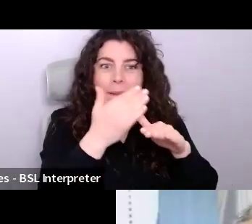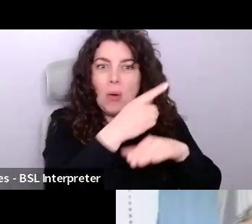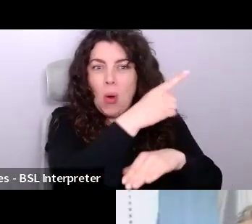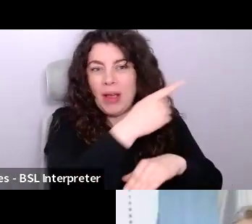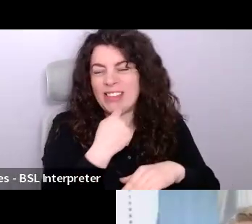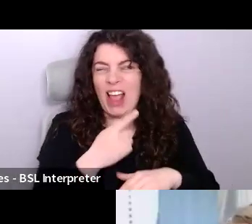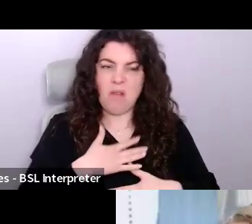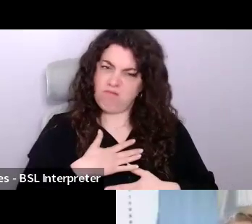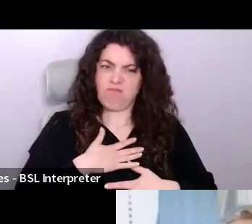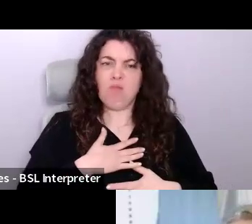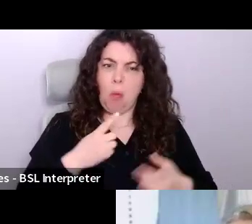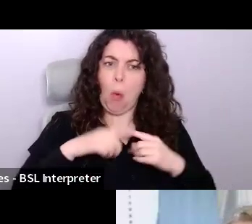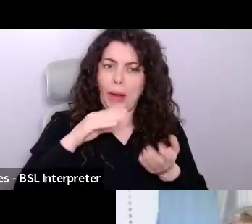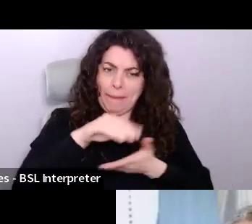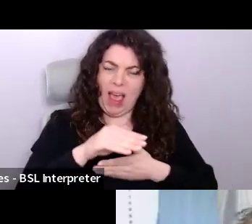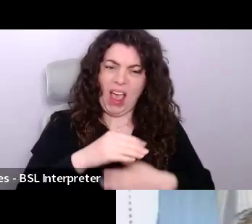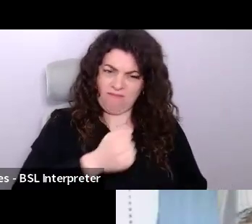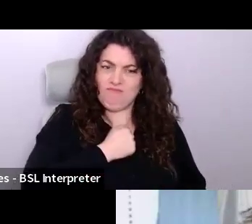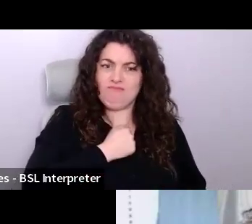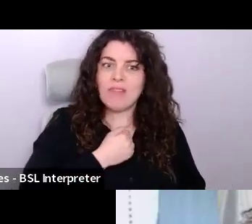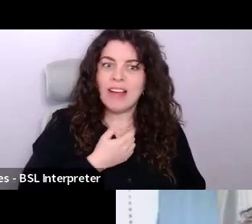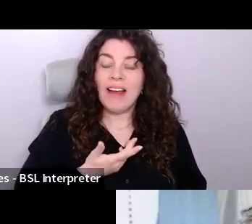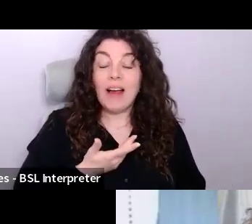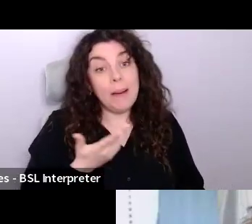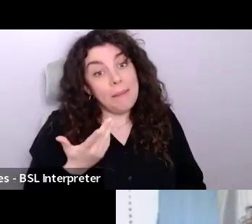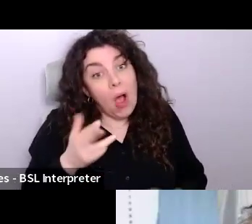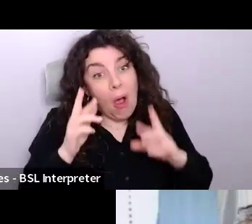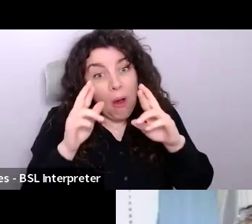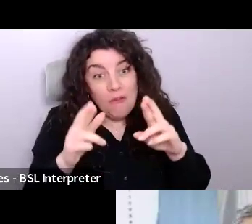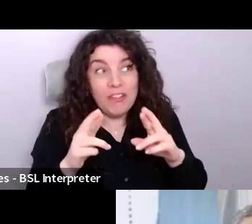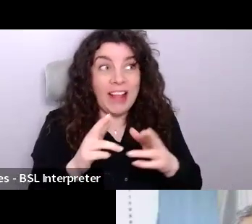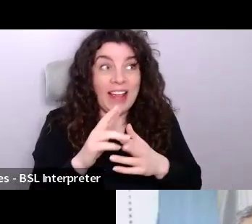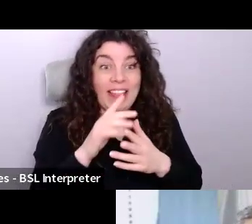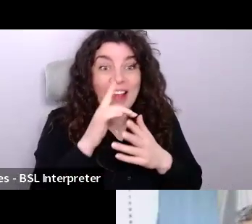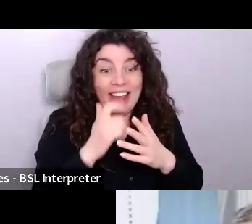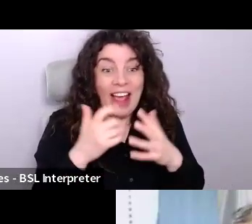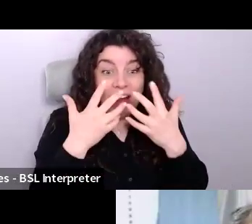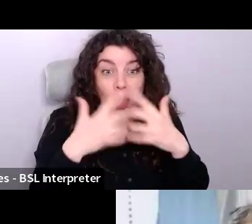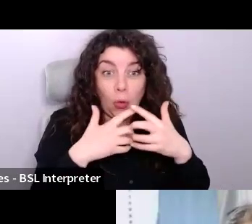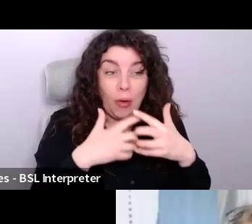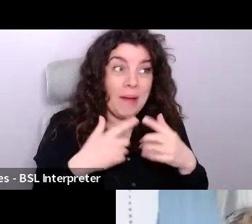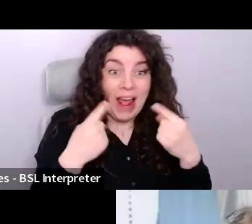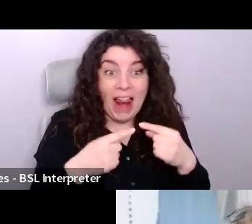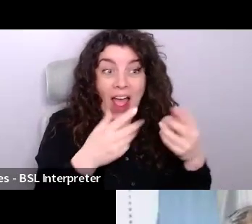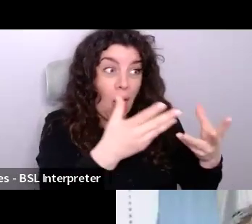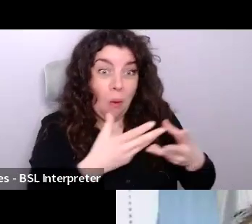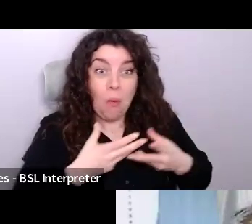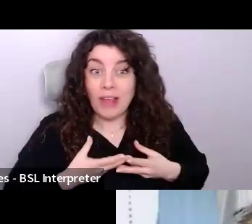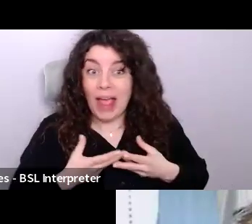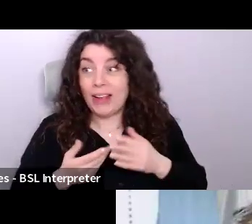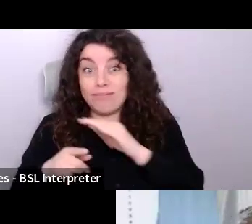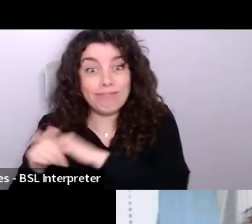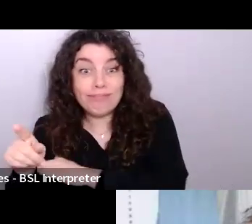for it, it's mine. So hopefully you have a good employer who lets you take it with you. At the same time, if it's